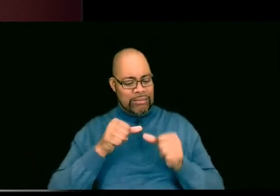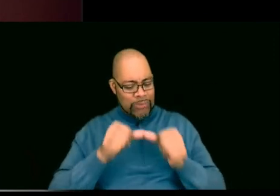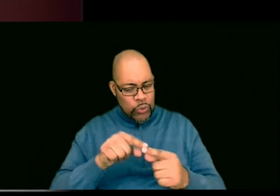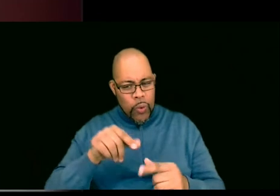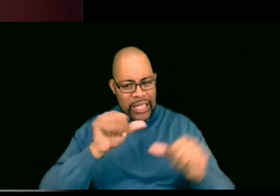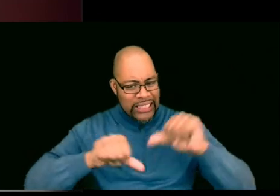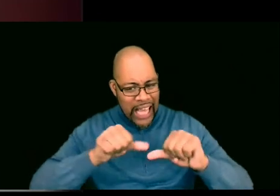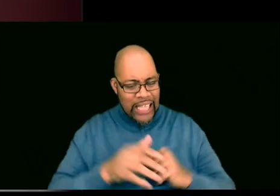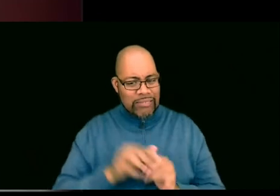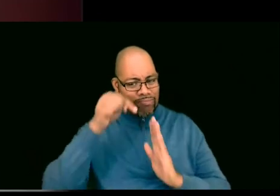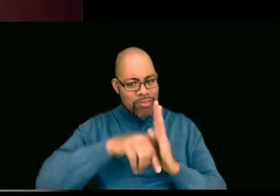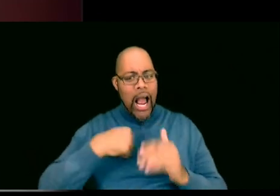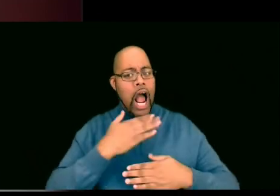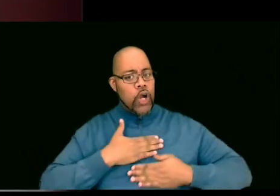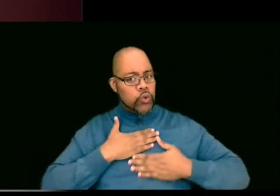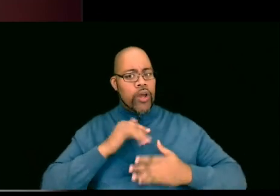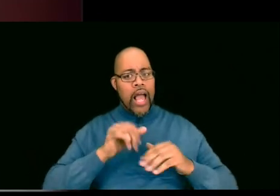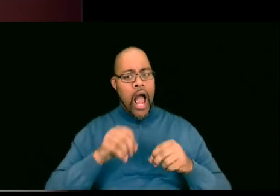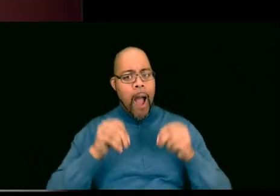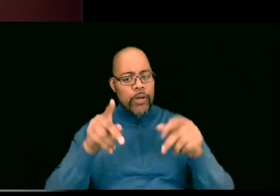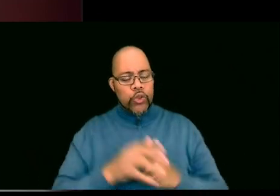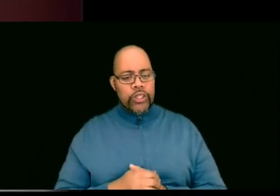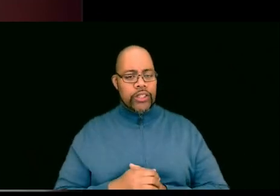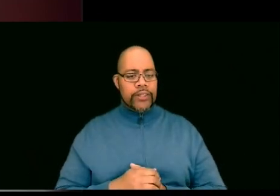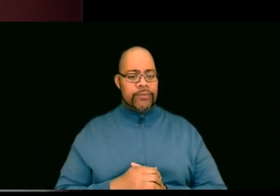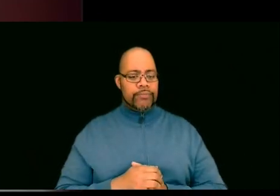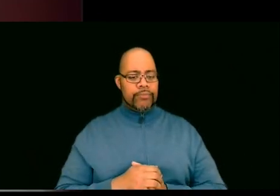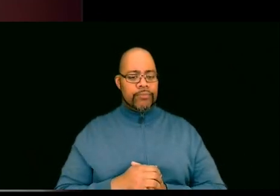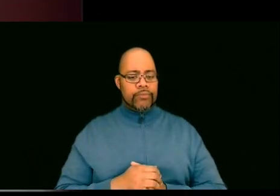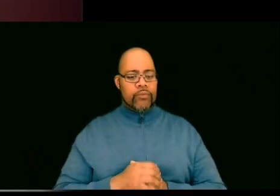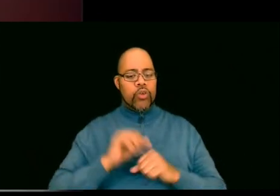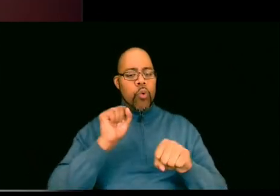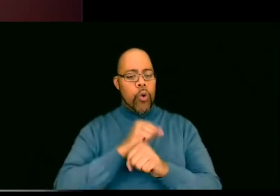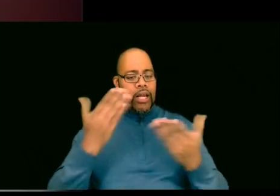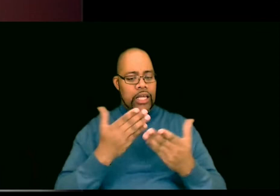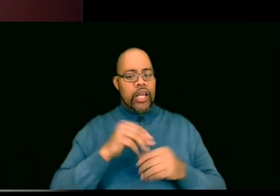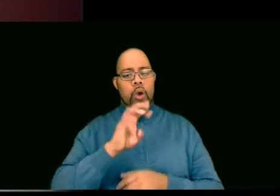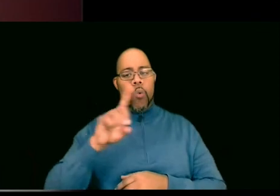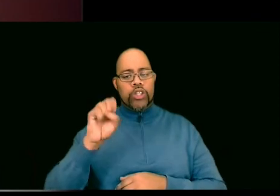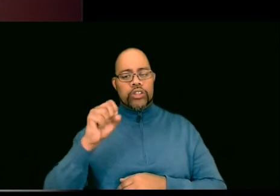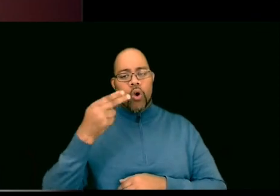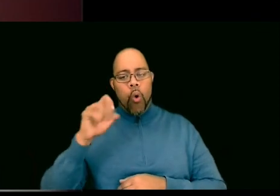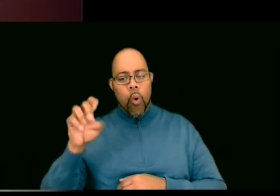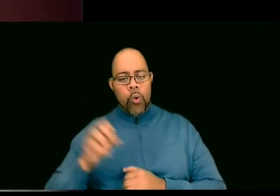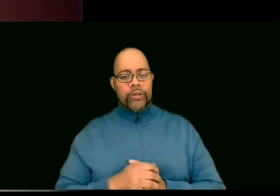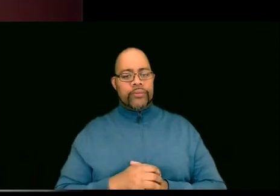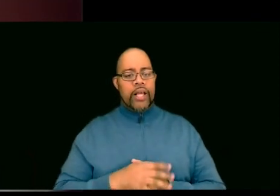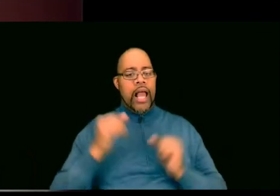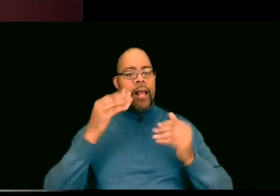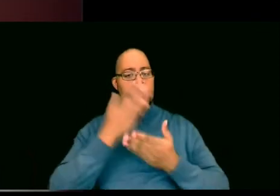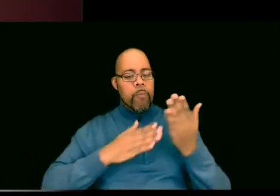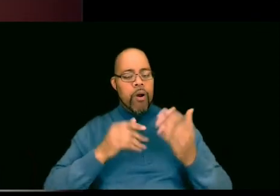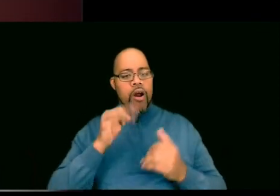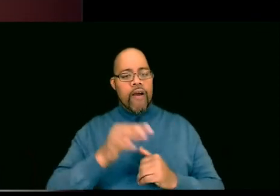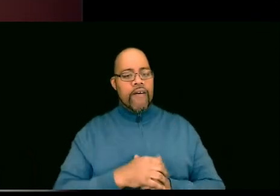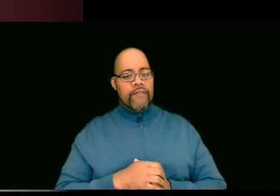the science, you know, I enjoyed the opportunity to work here in Woods Hole and